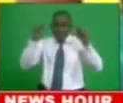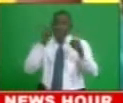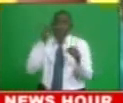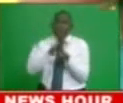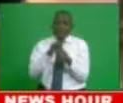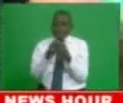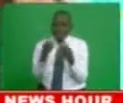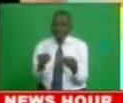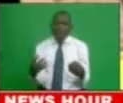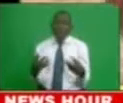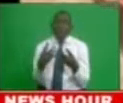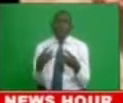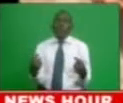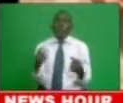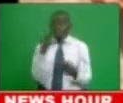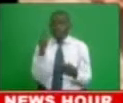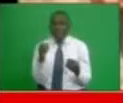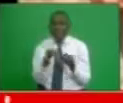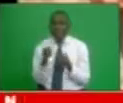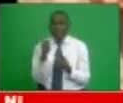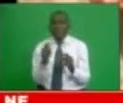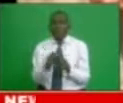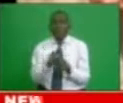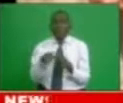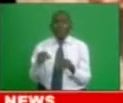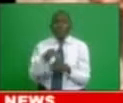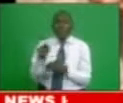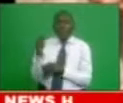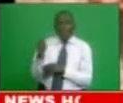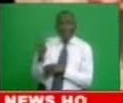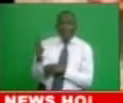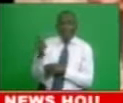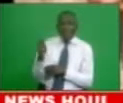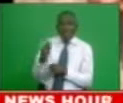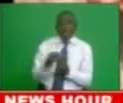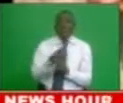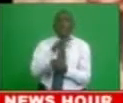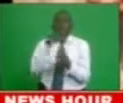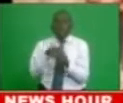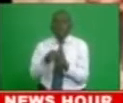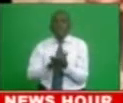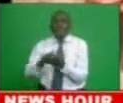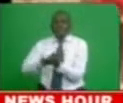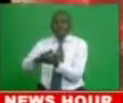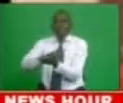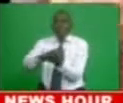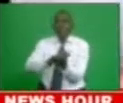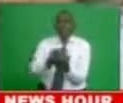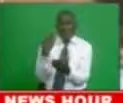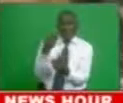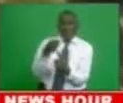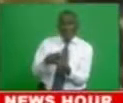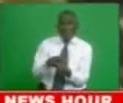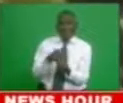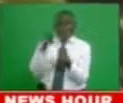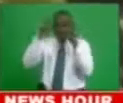to tackle corruption. Thousands of people across Tanzania are reported to have joined the cleanup. Last month,